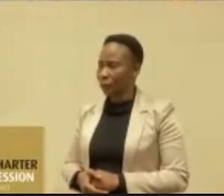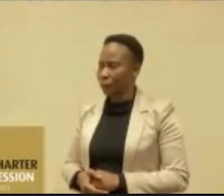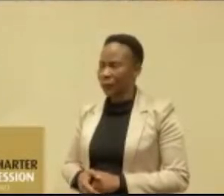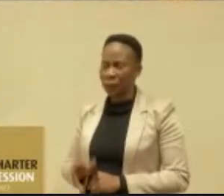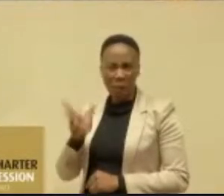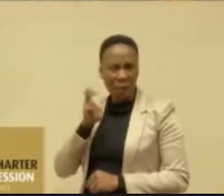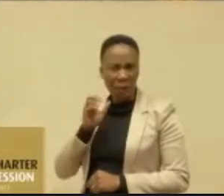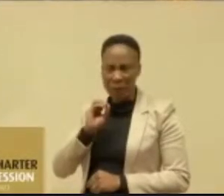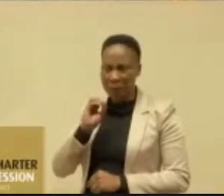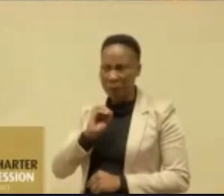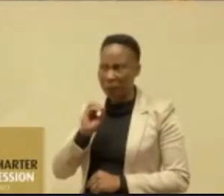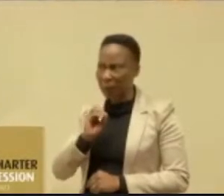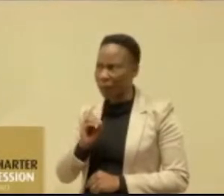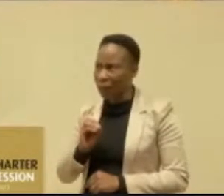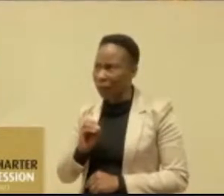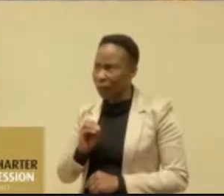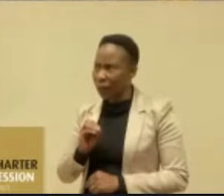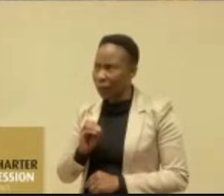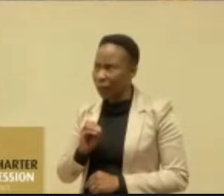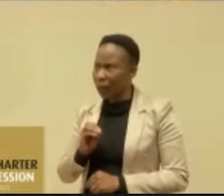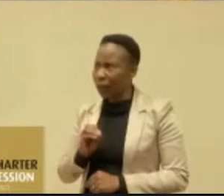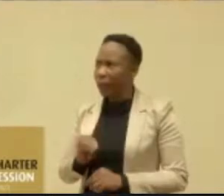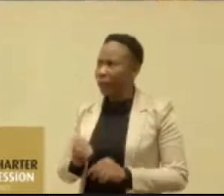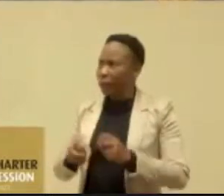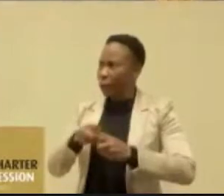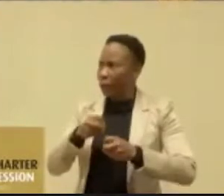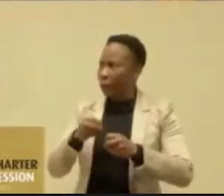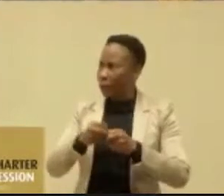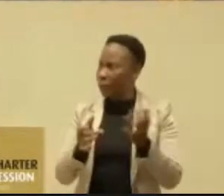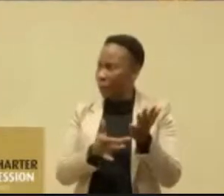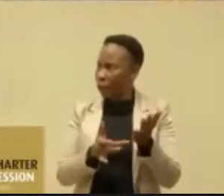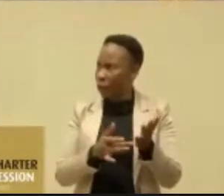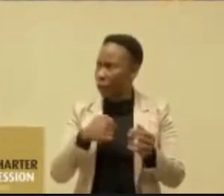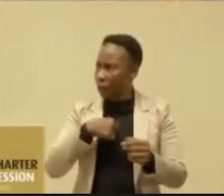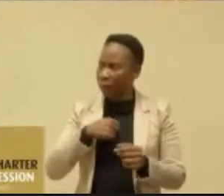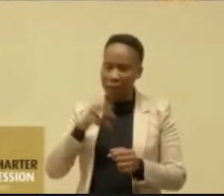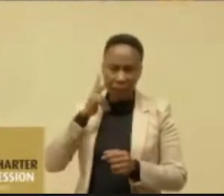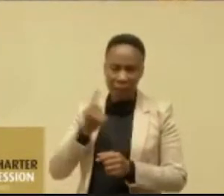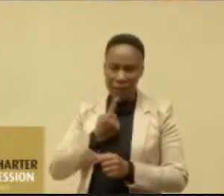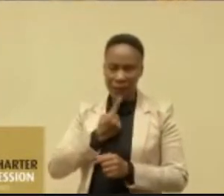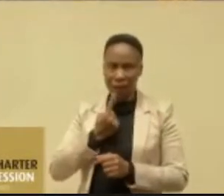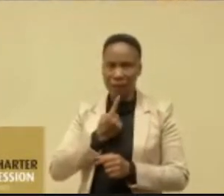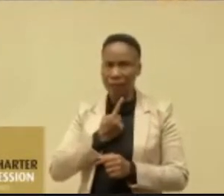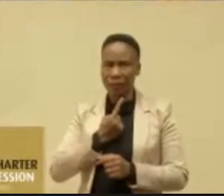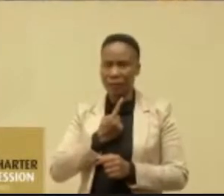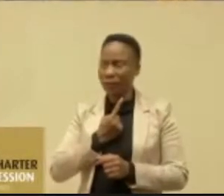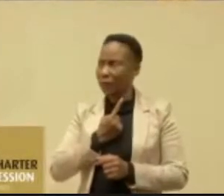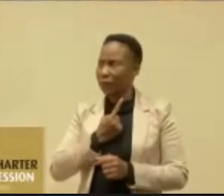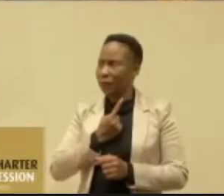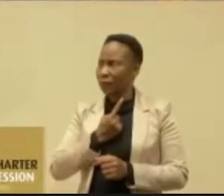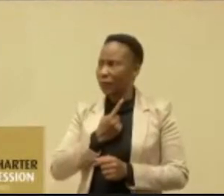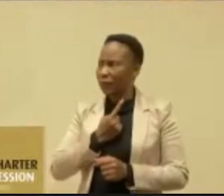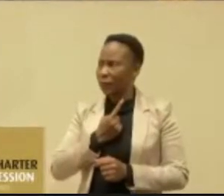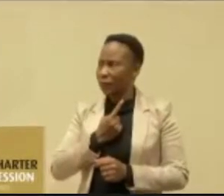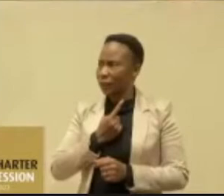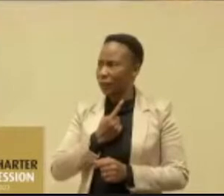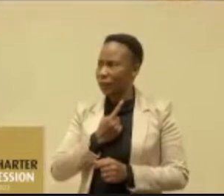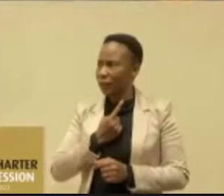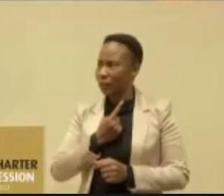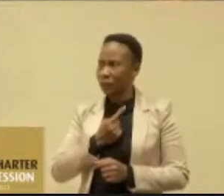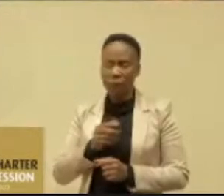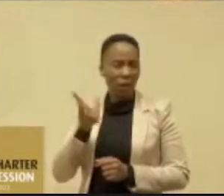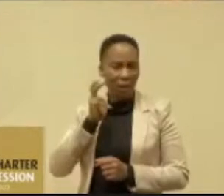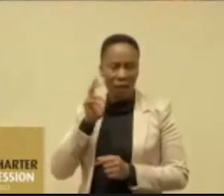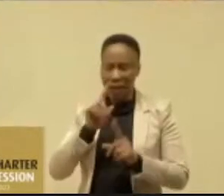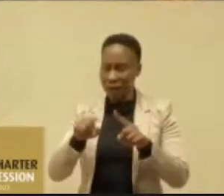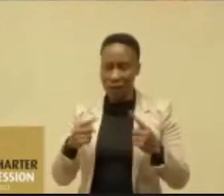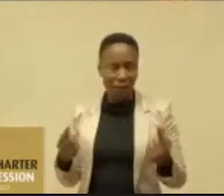the problem is with the technology here because i also hear myself when i go deep yeah yeah can you just give me a second